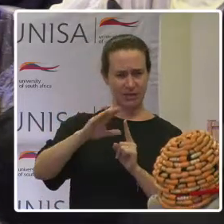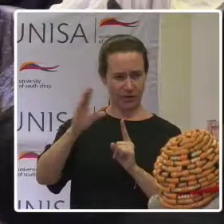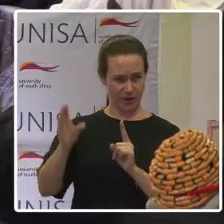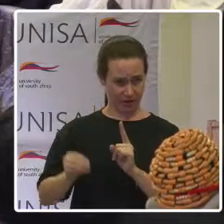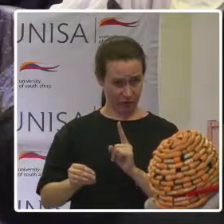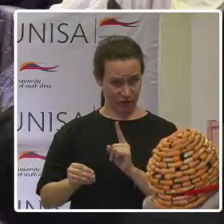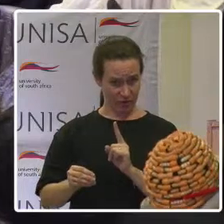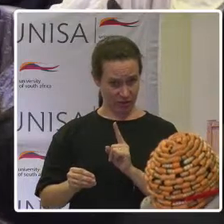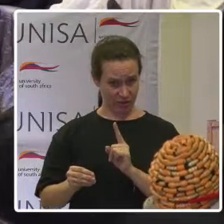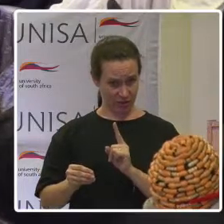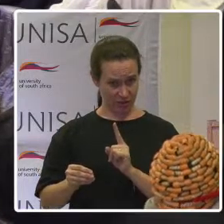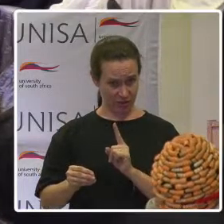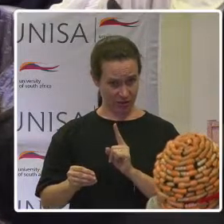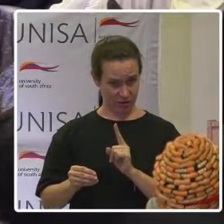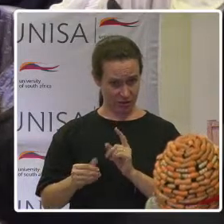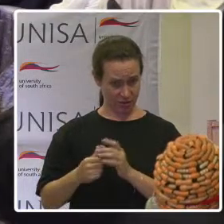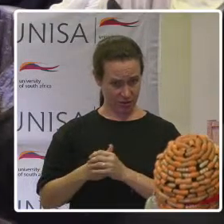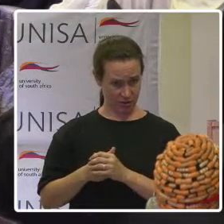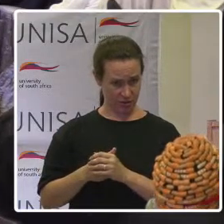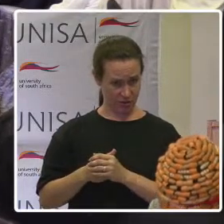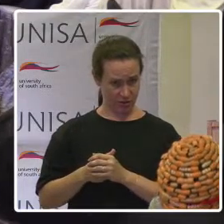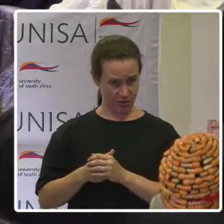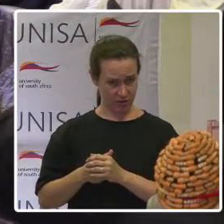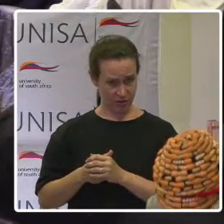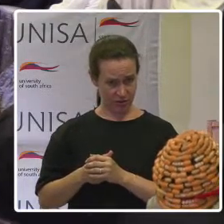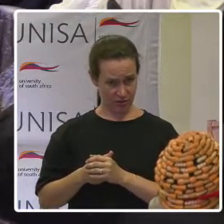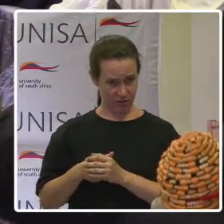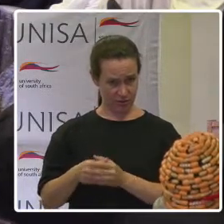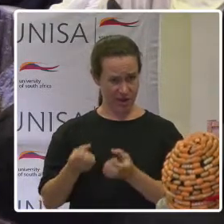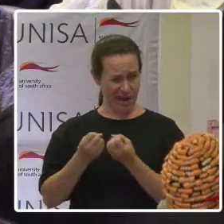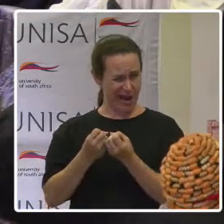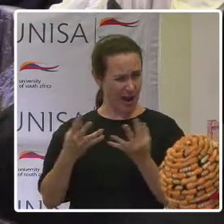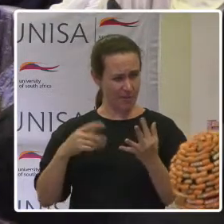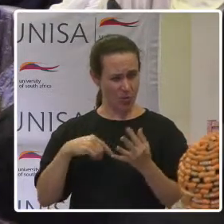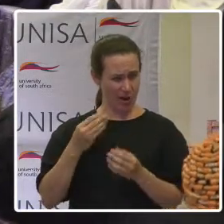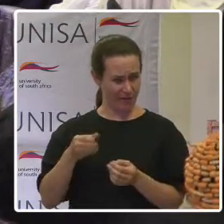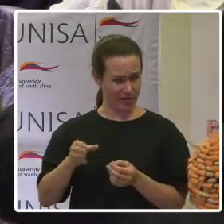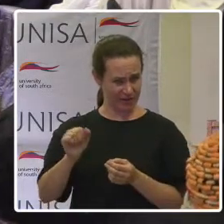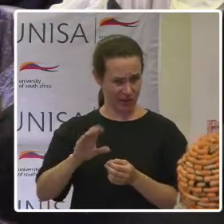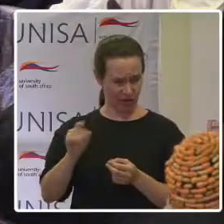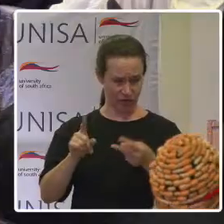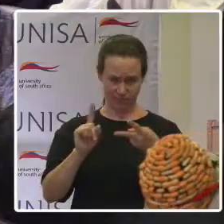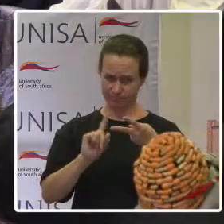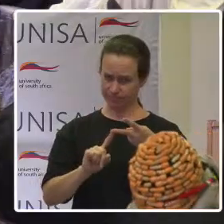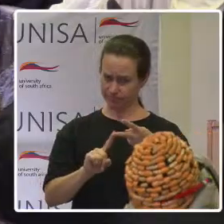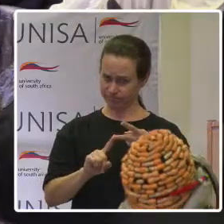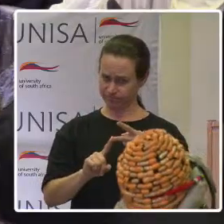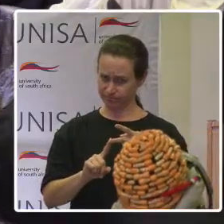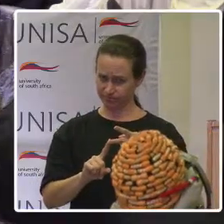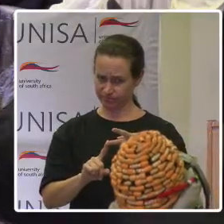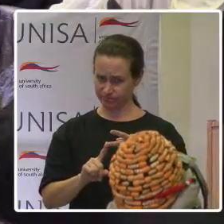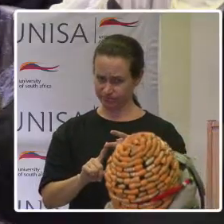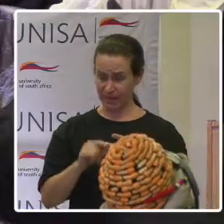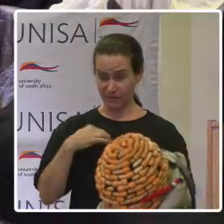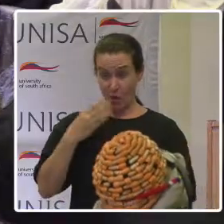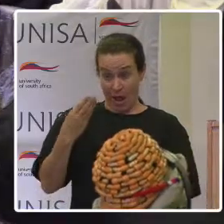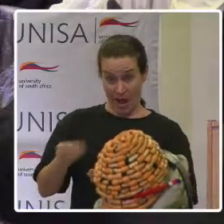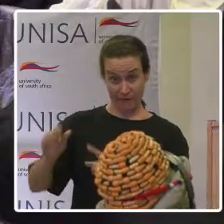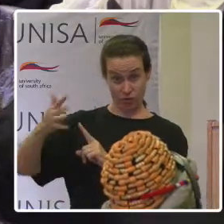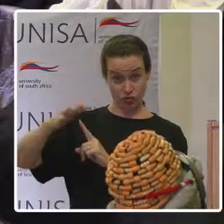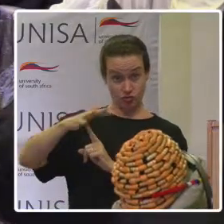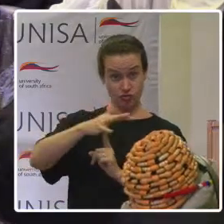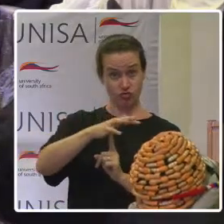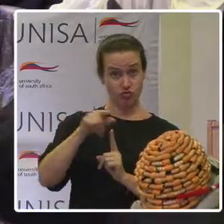ones that from South Africa, the Nandi drone, do we have them? And secondly, if we have them, are